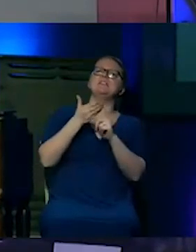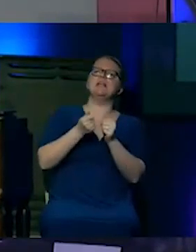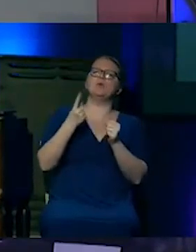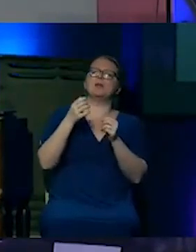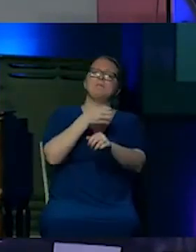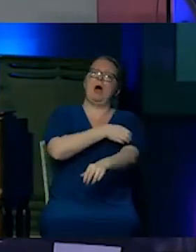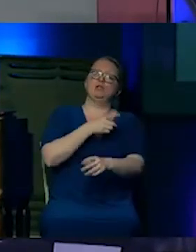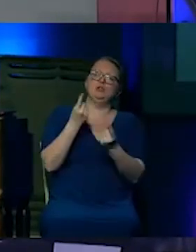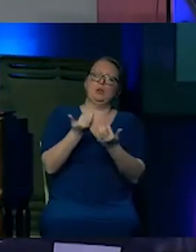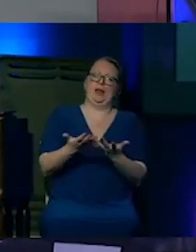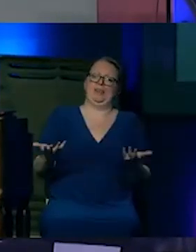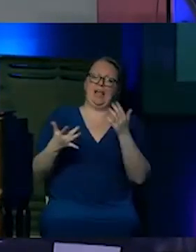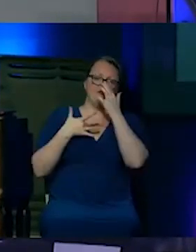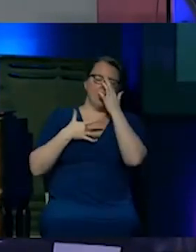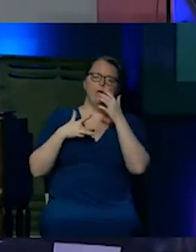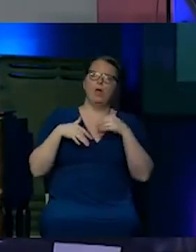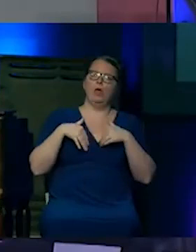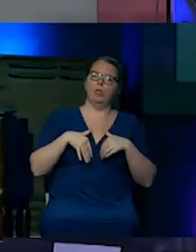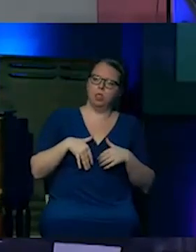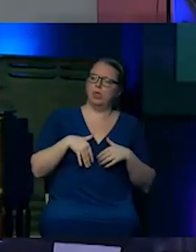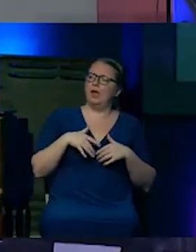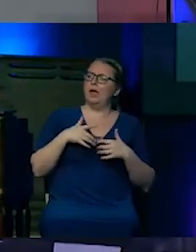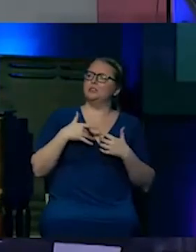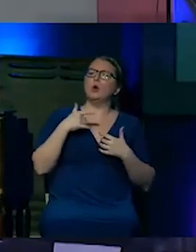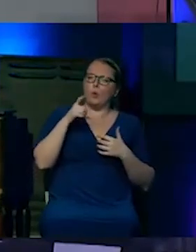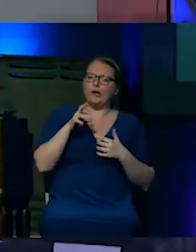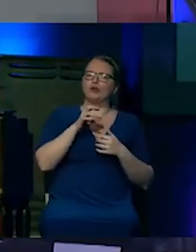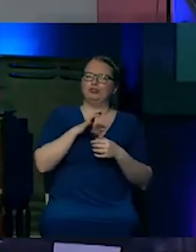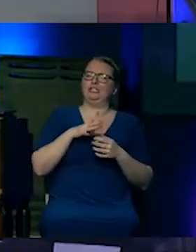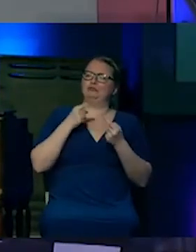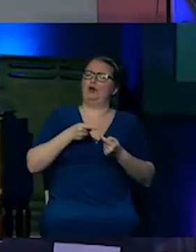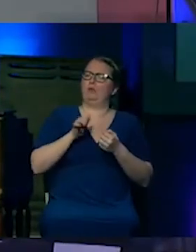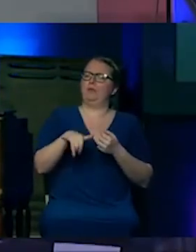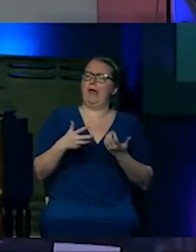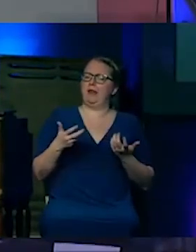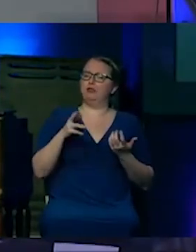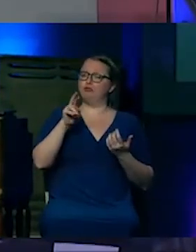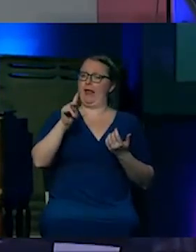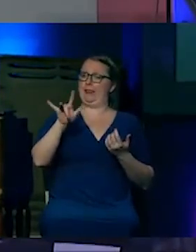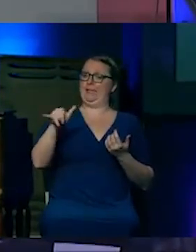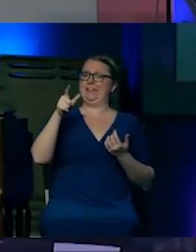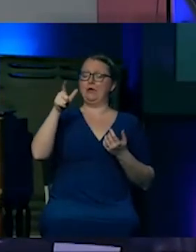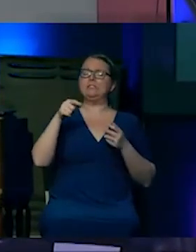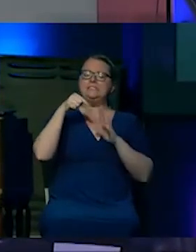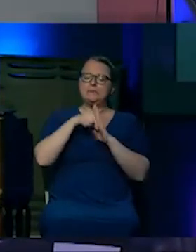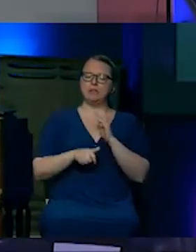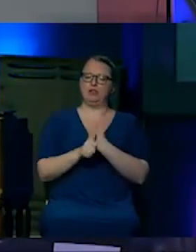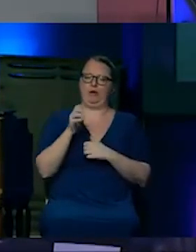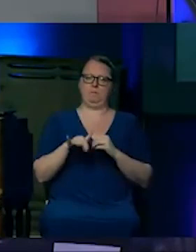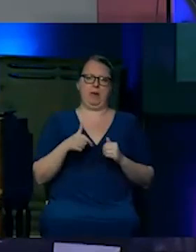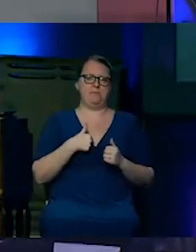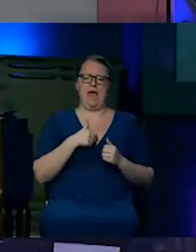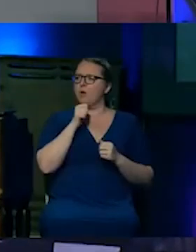anything. I think I feel that so much as a queer Christian. And the reality is they were deeply threatened by me. I